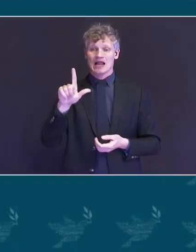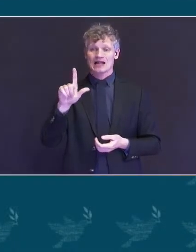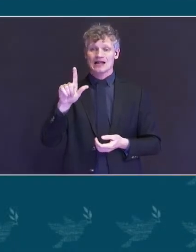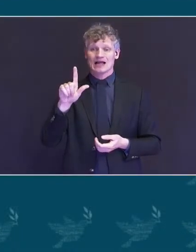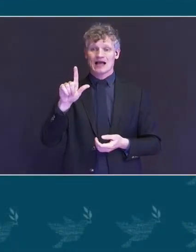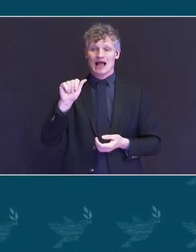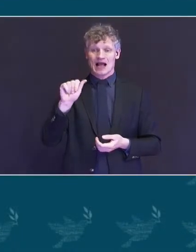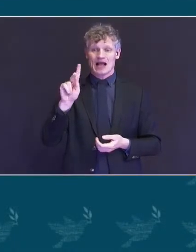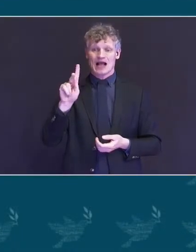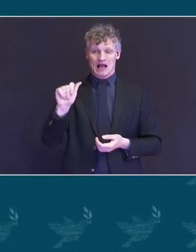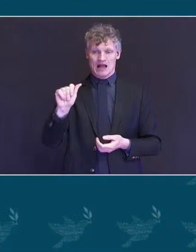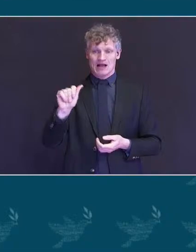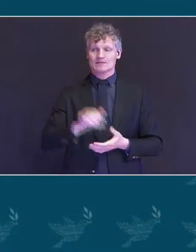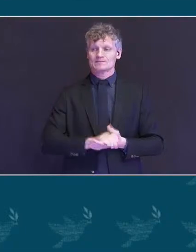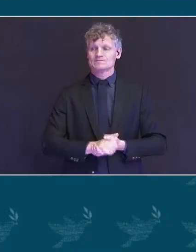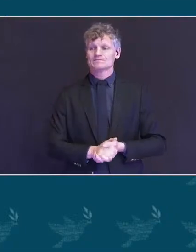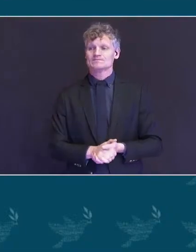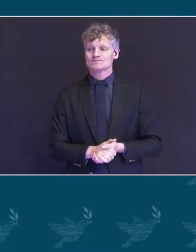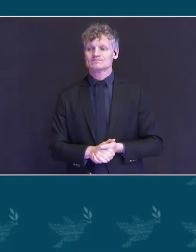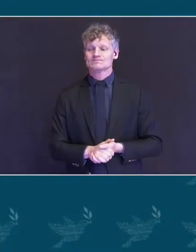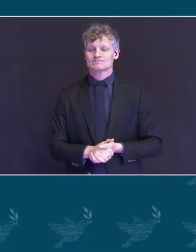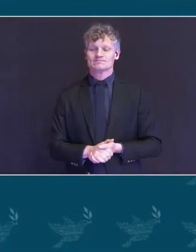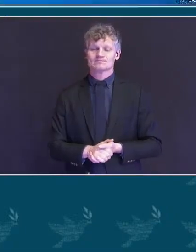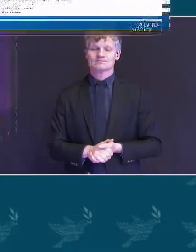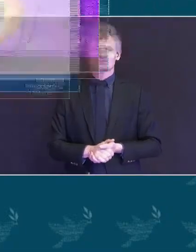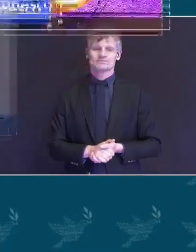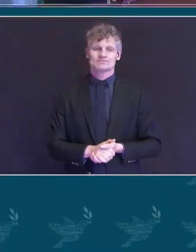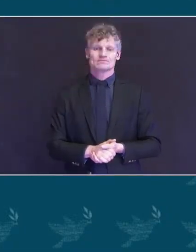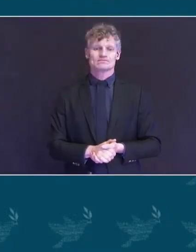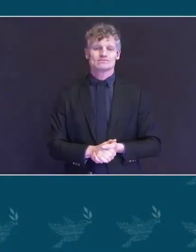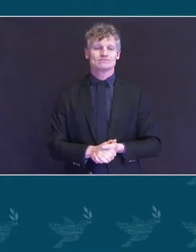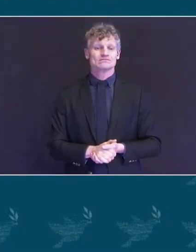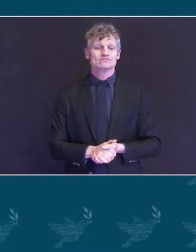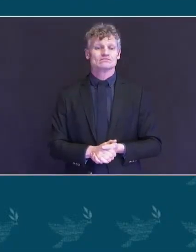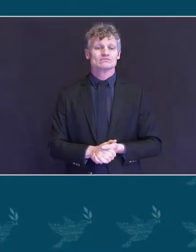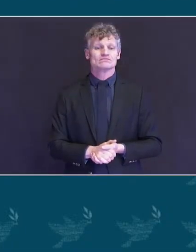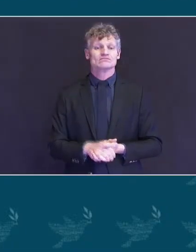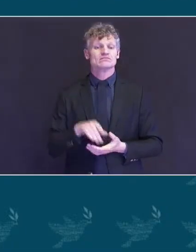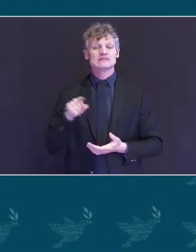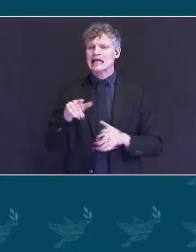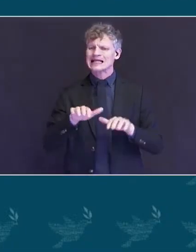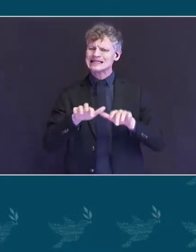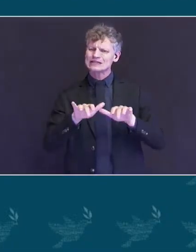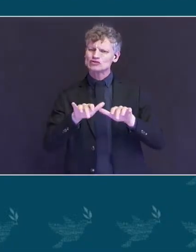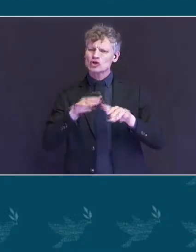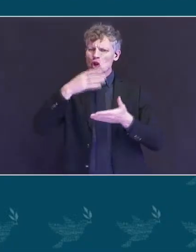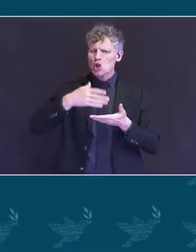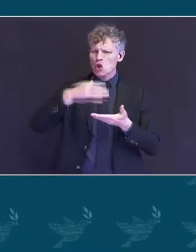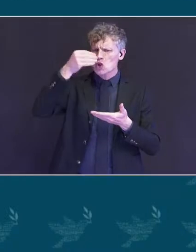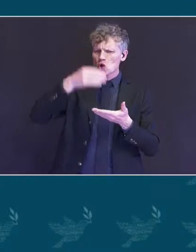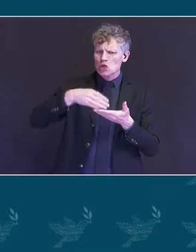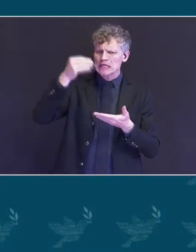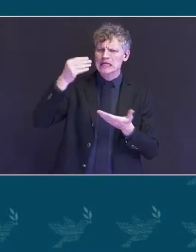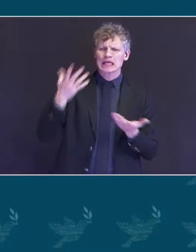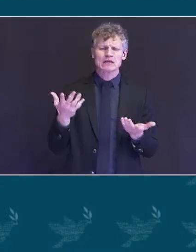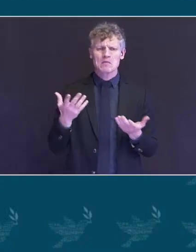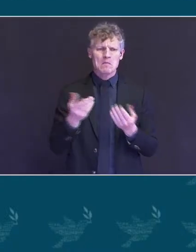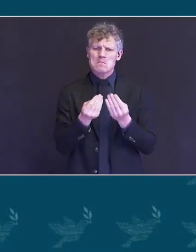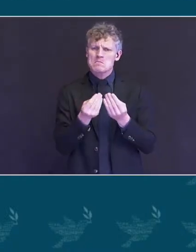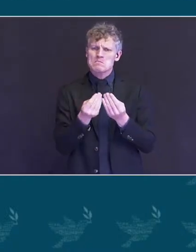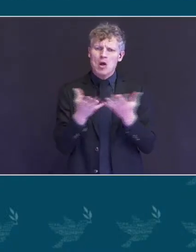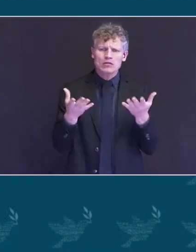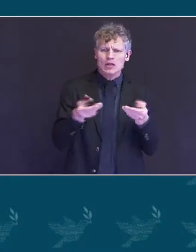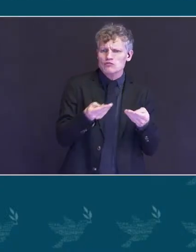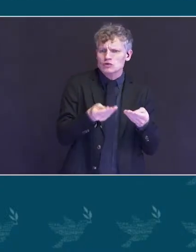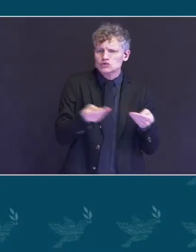learning, multilingual education, and open educational resources, how can technology-driven platforms